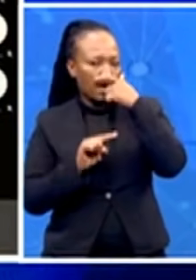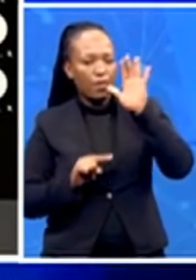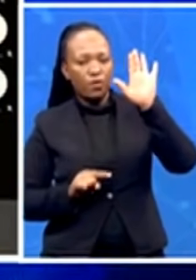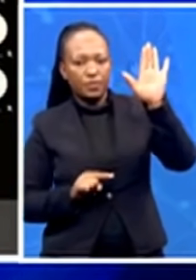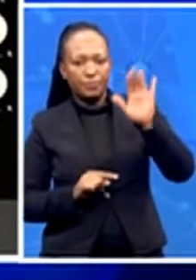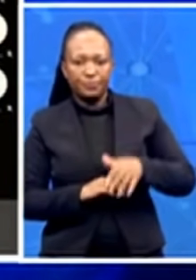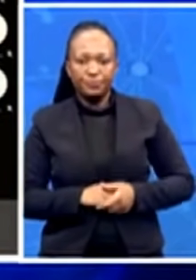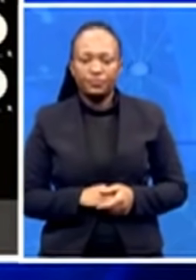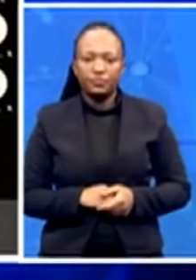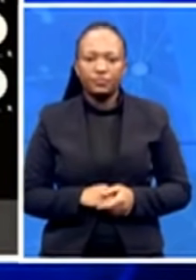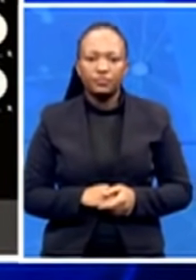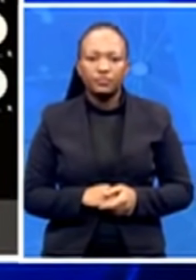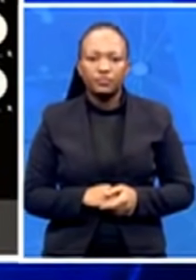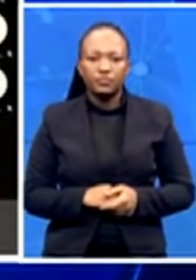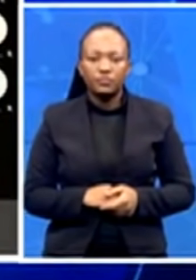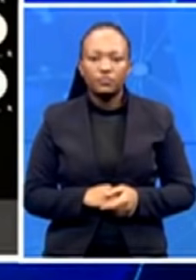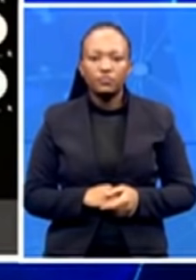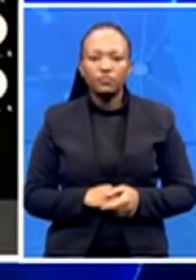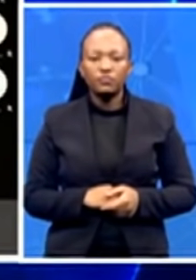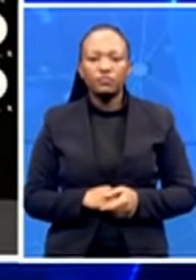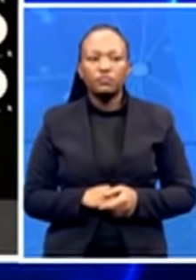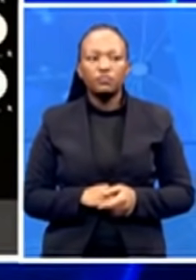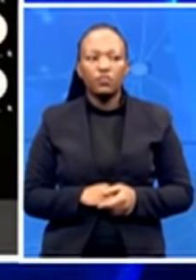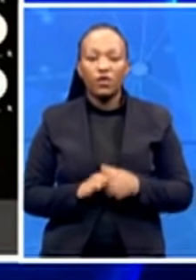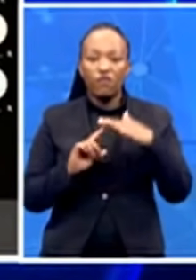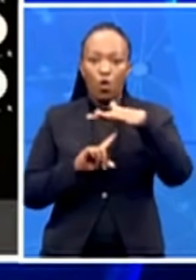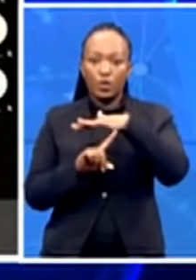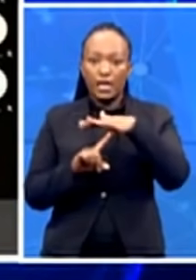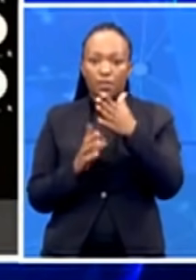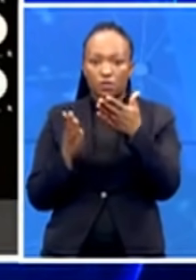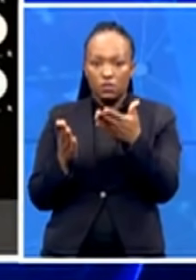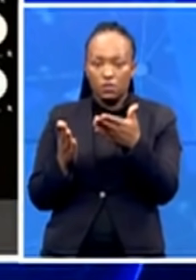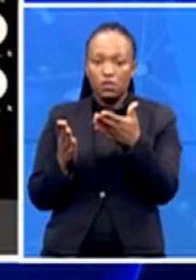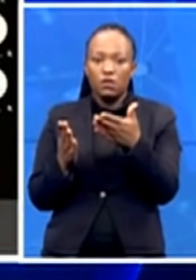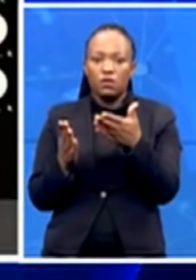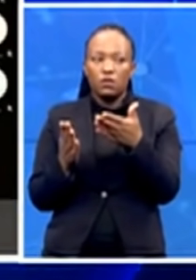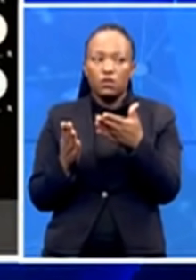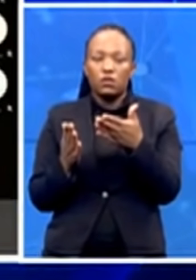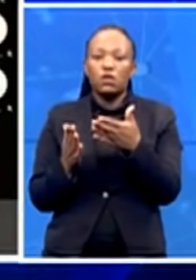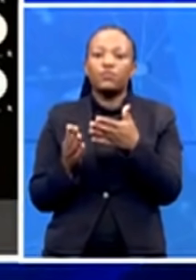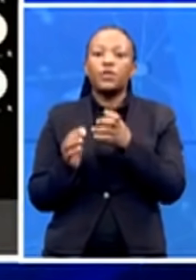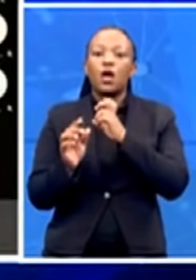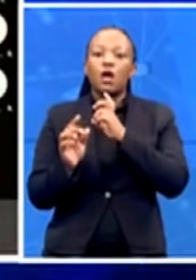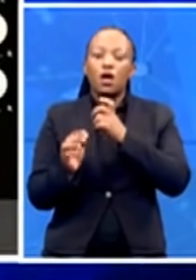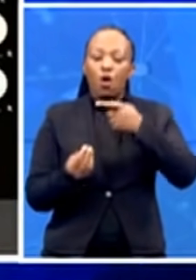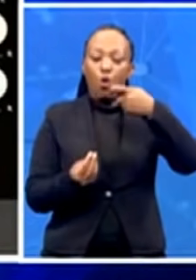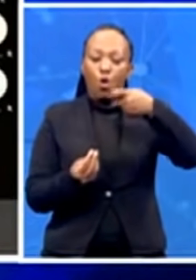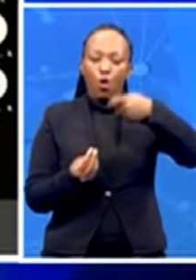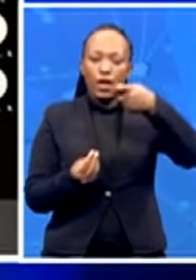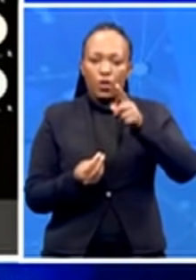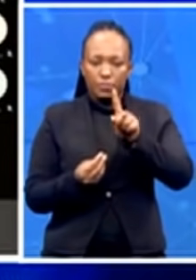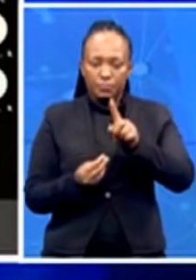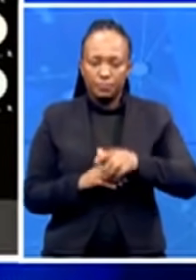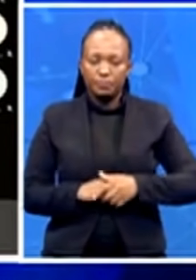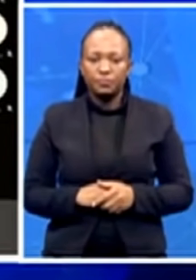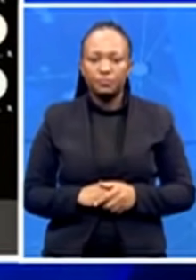all the circumstances, we would make the following order. 1. The application